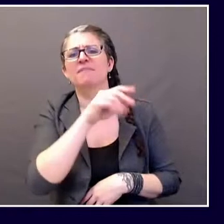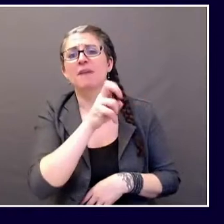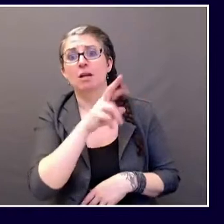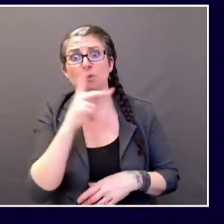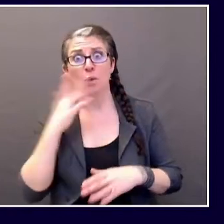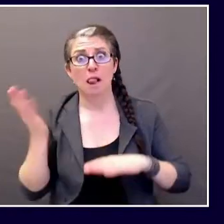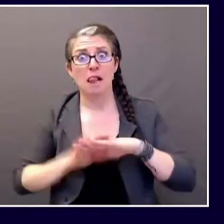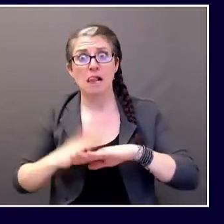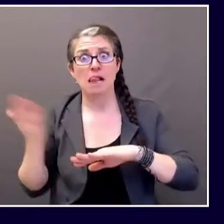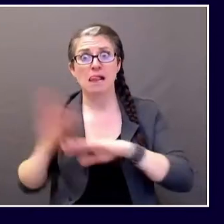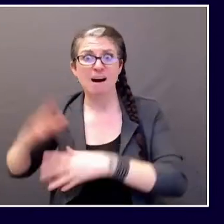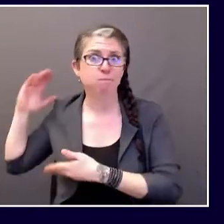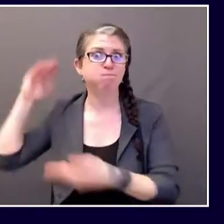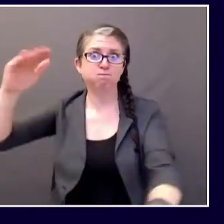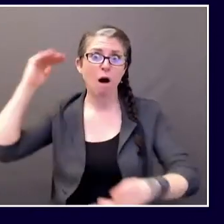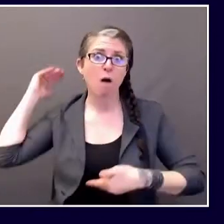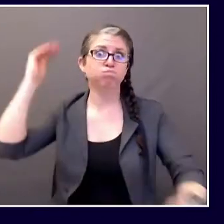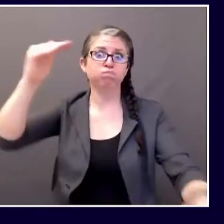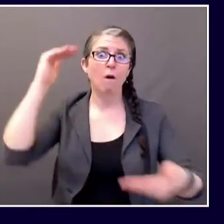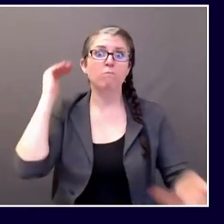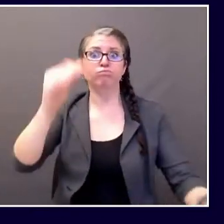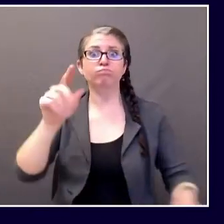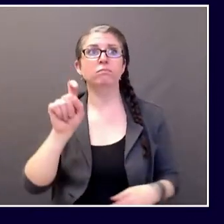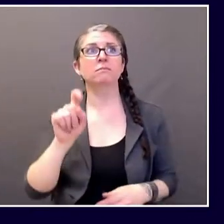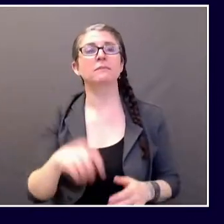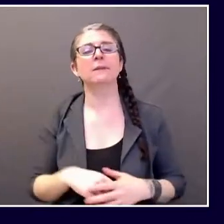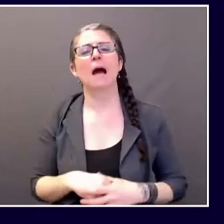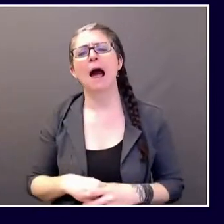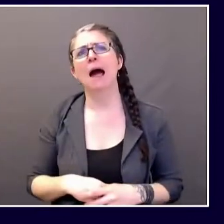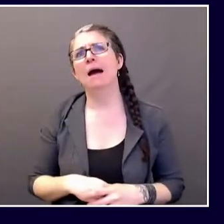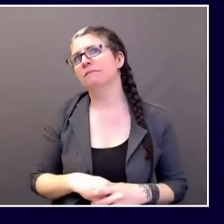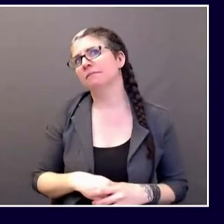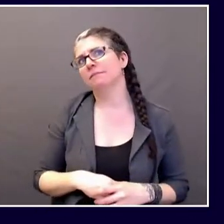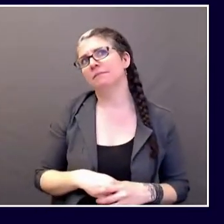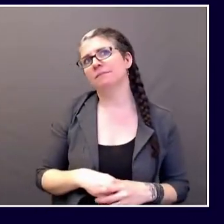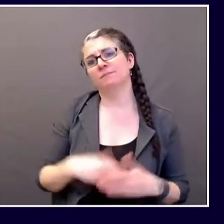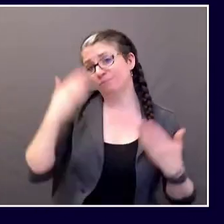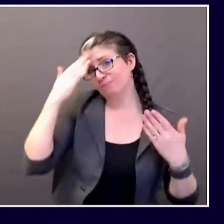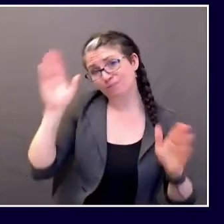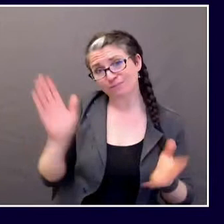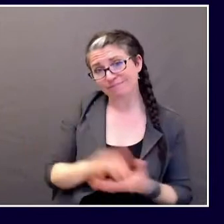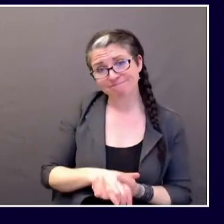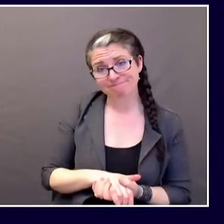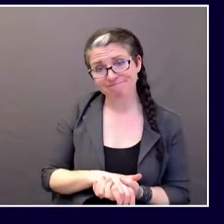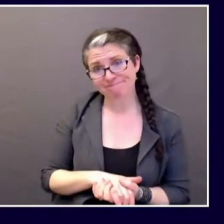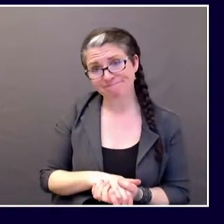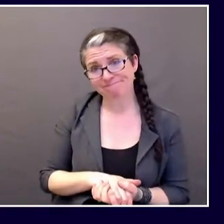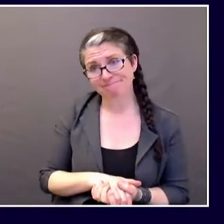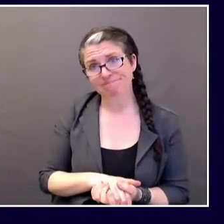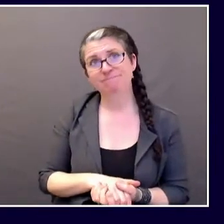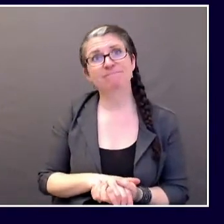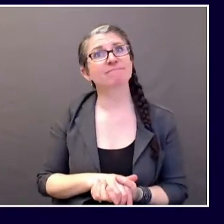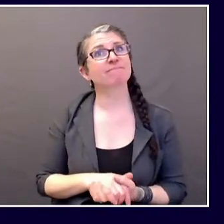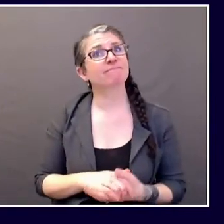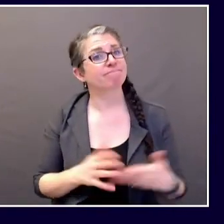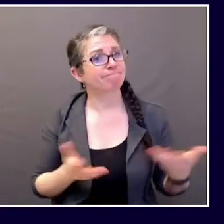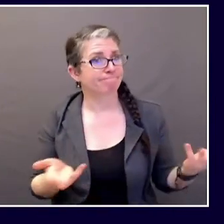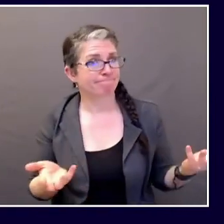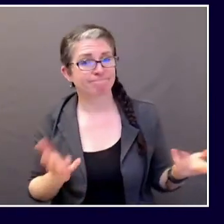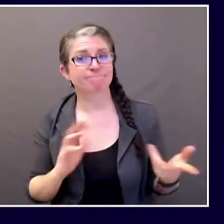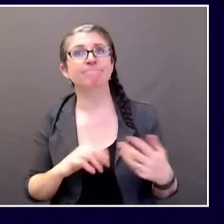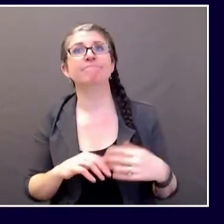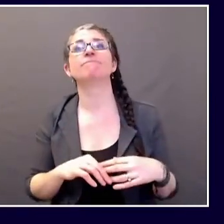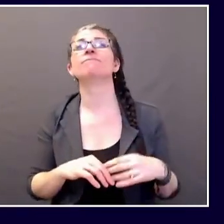know exactly, Joe. What we've been told by the White House is that those levels of J&J and Pfizer and Moderna